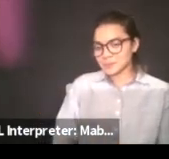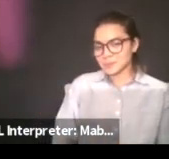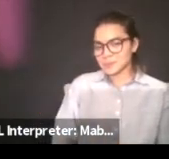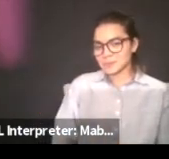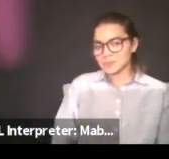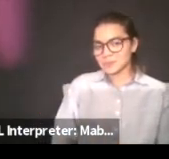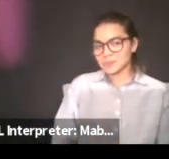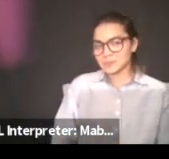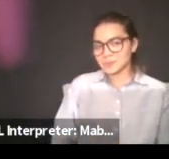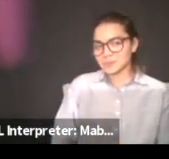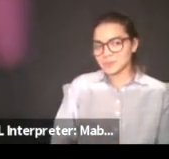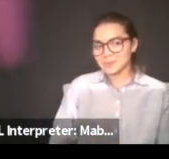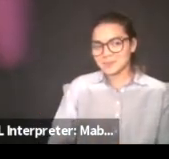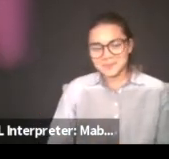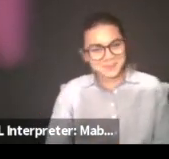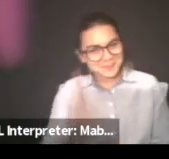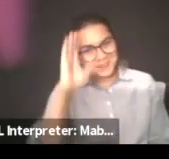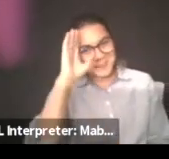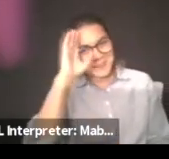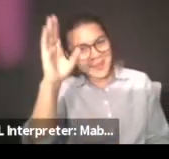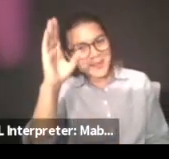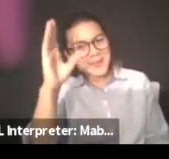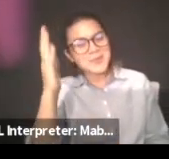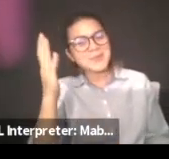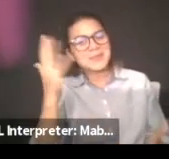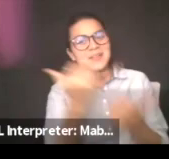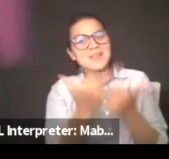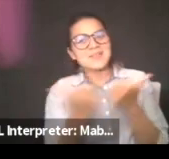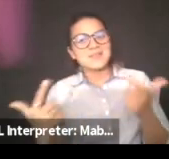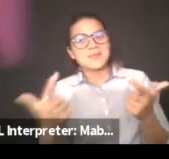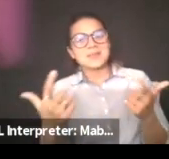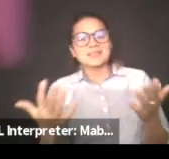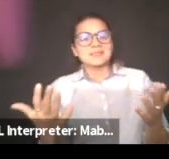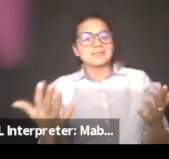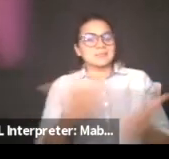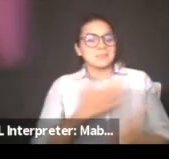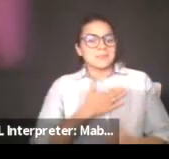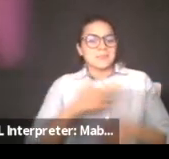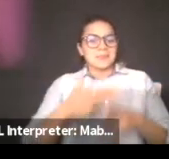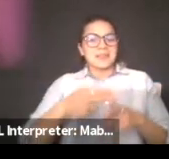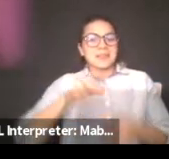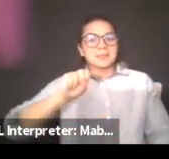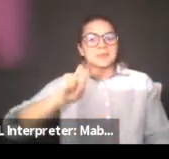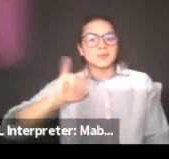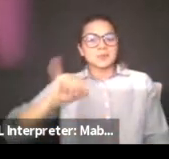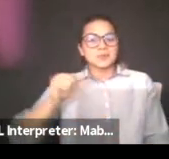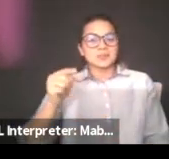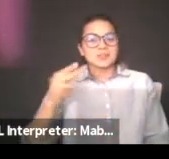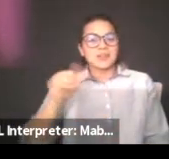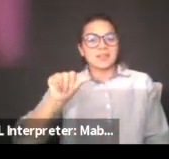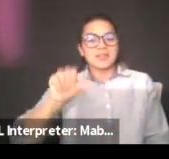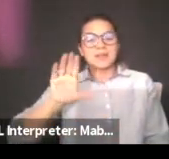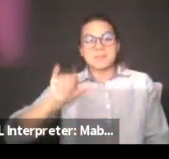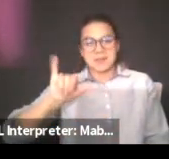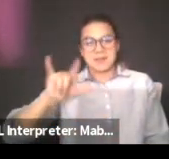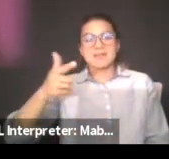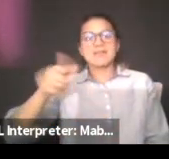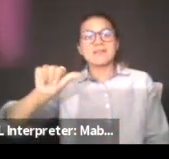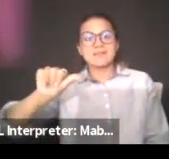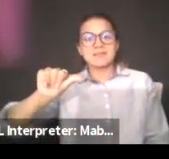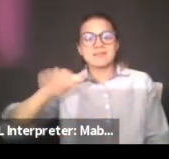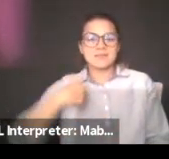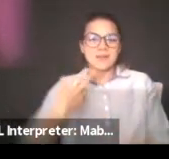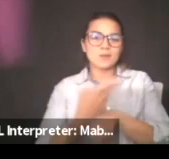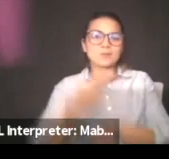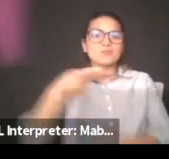Warm hellos, folks. It's really, really good to be with you. My name is Sujatha Baliga. She, her